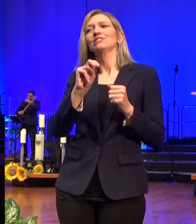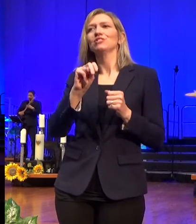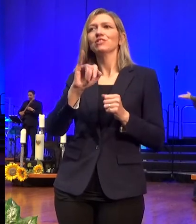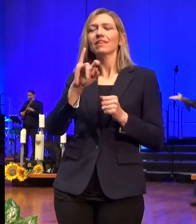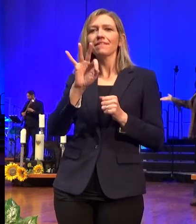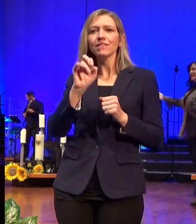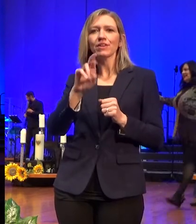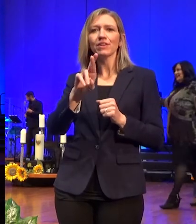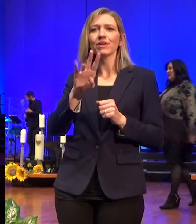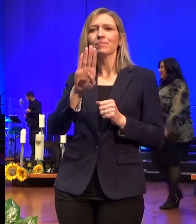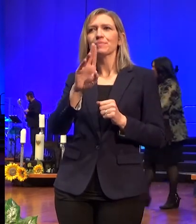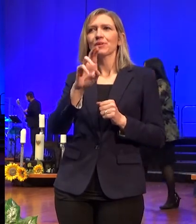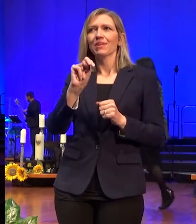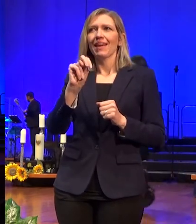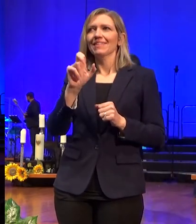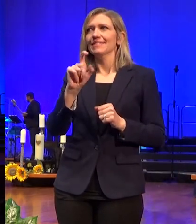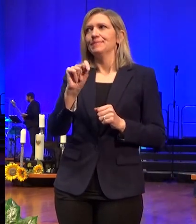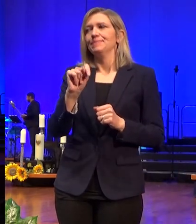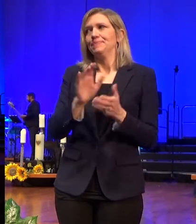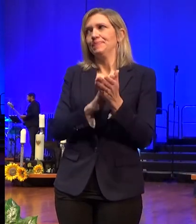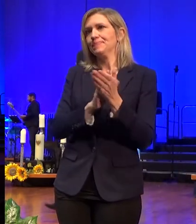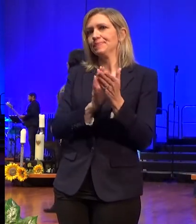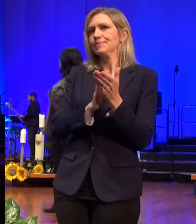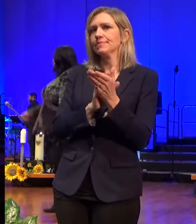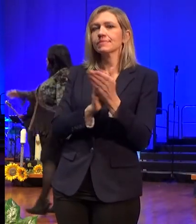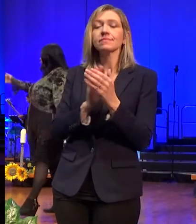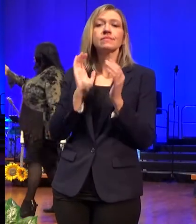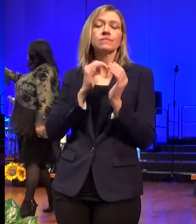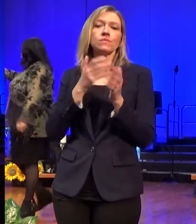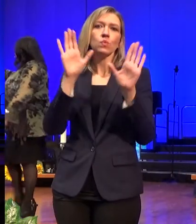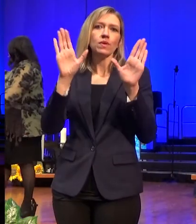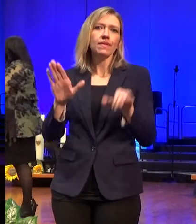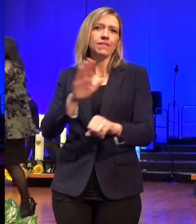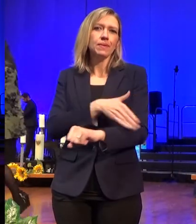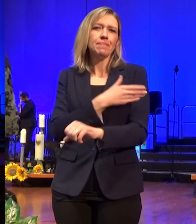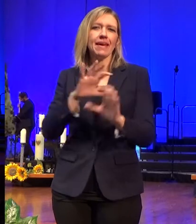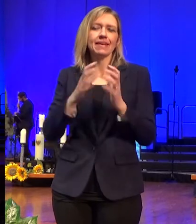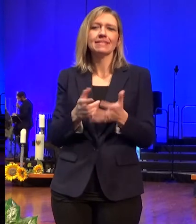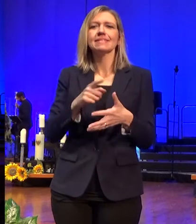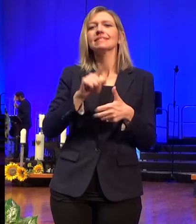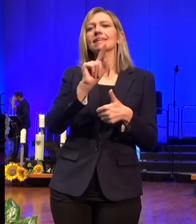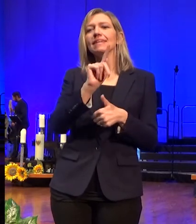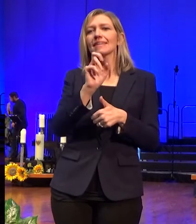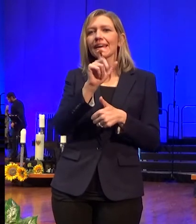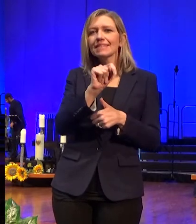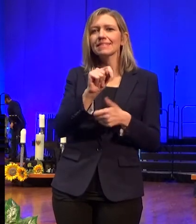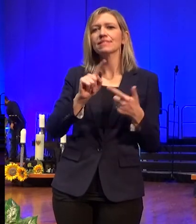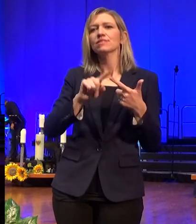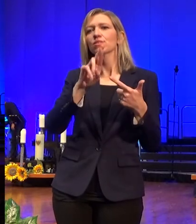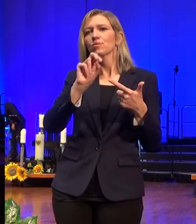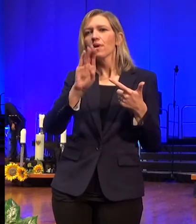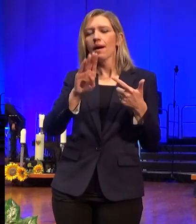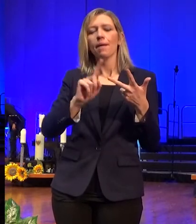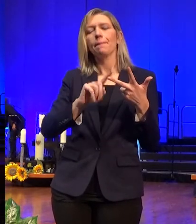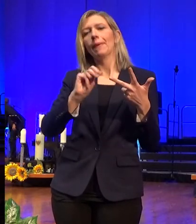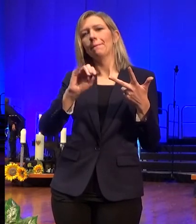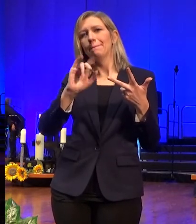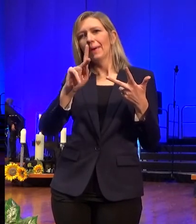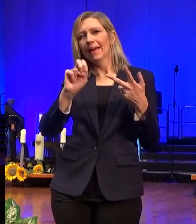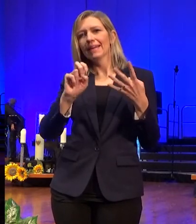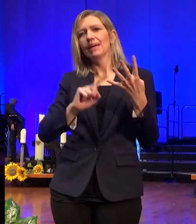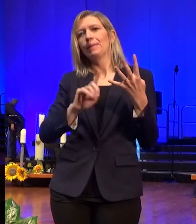Jennifer Burnett, woo! And our wonderful band, Kent, and Rob, and Mike,